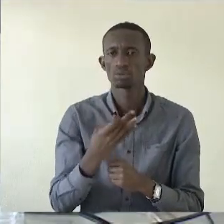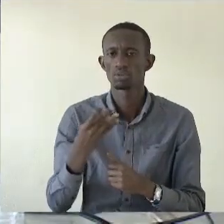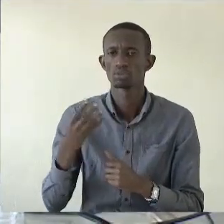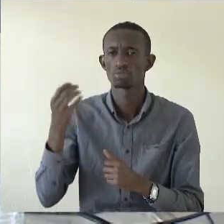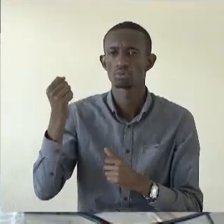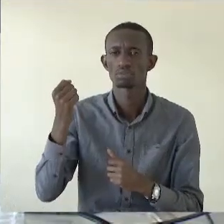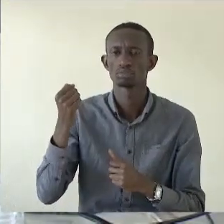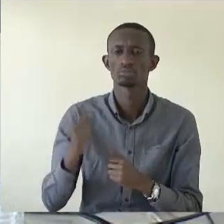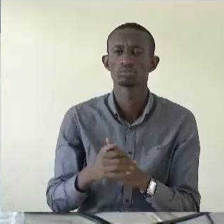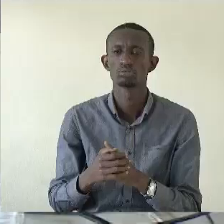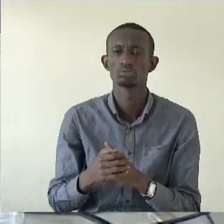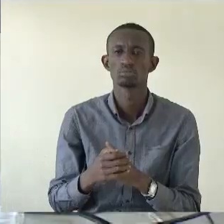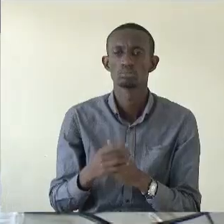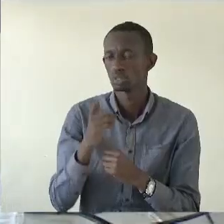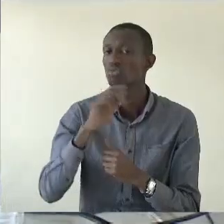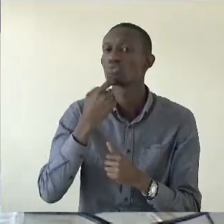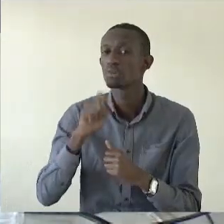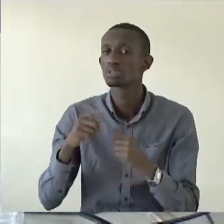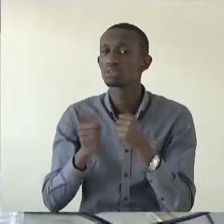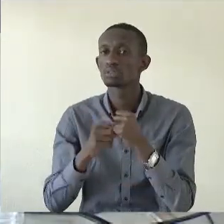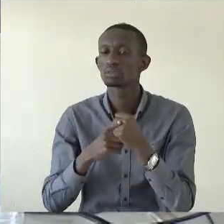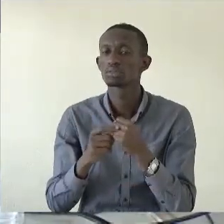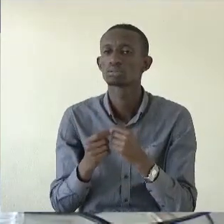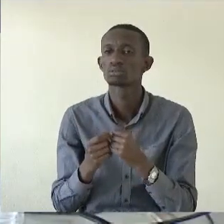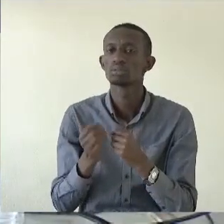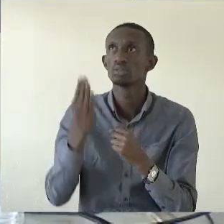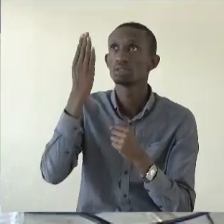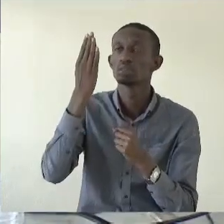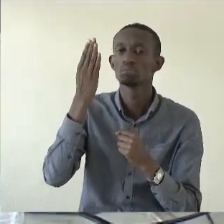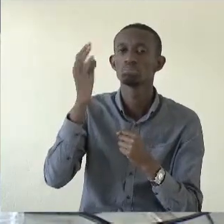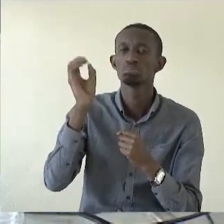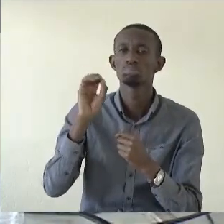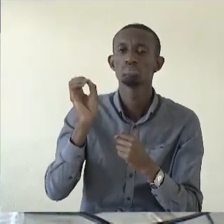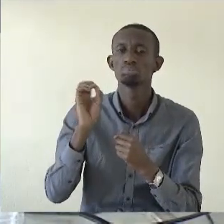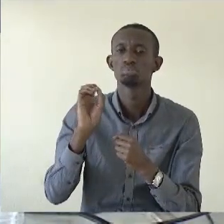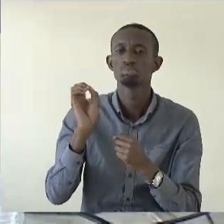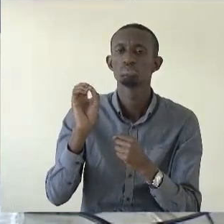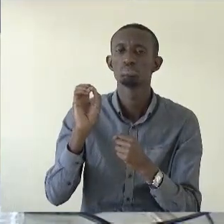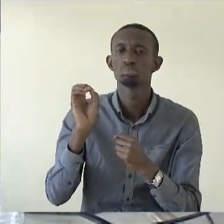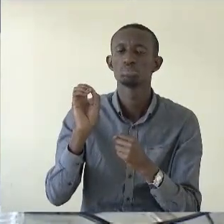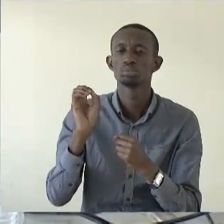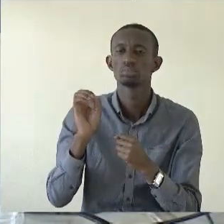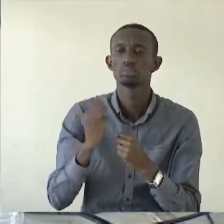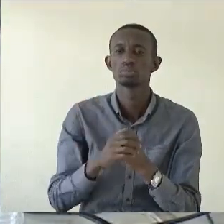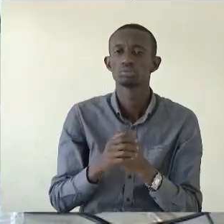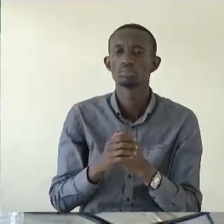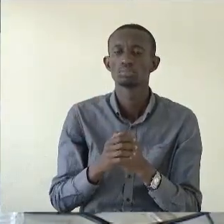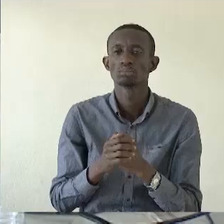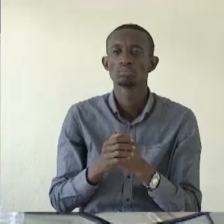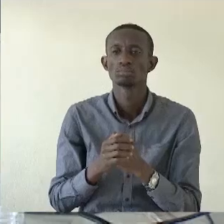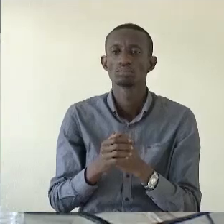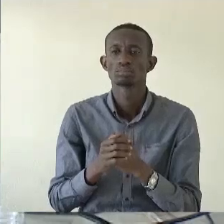So you remember we need 6. This one here, we don't have the hydrogen atom because that hydrogen atom has been